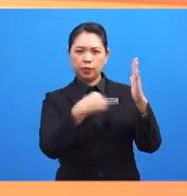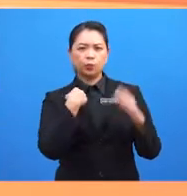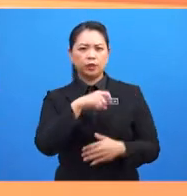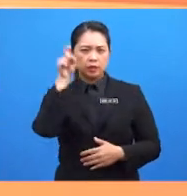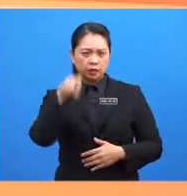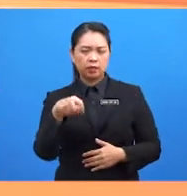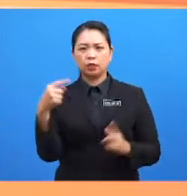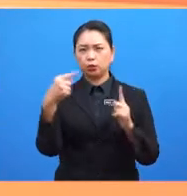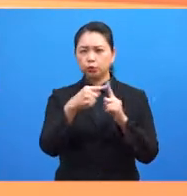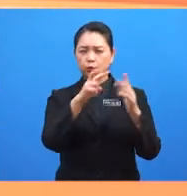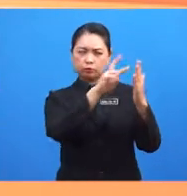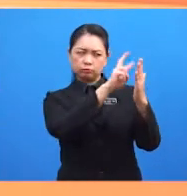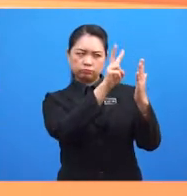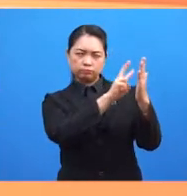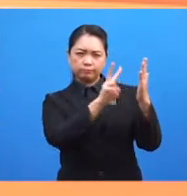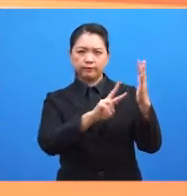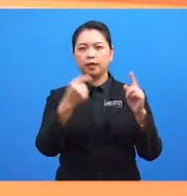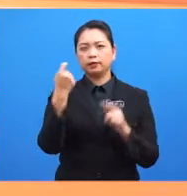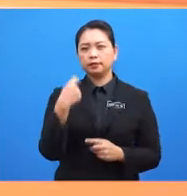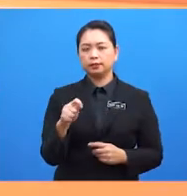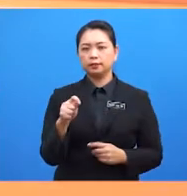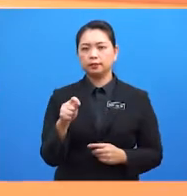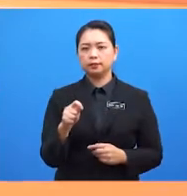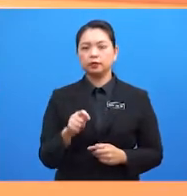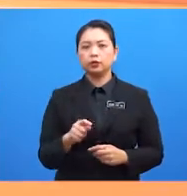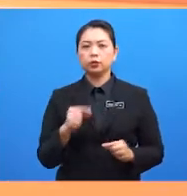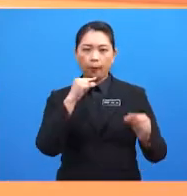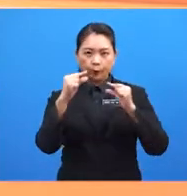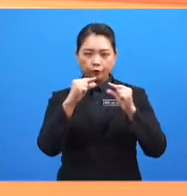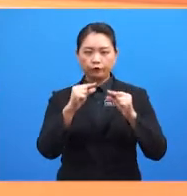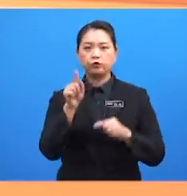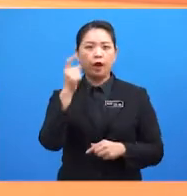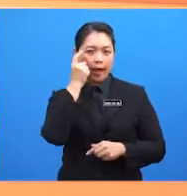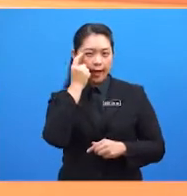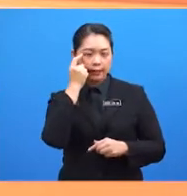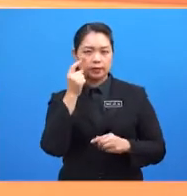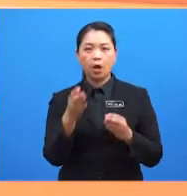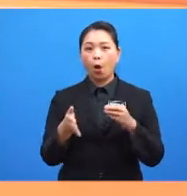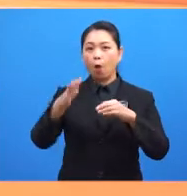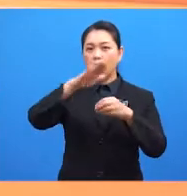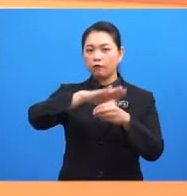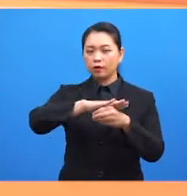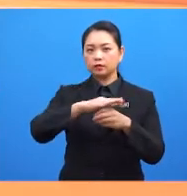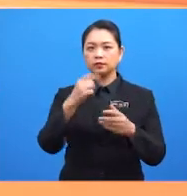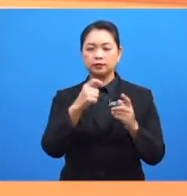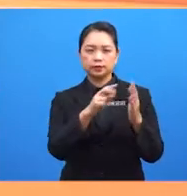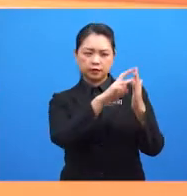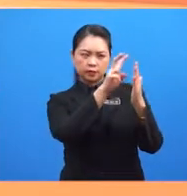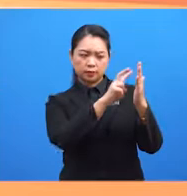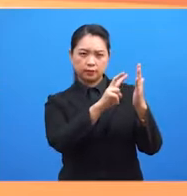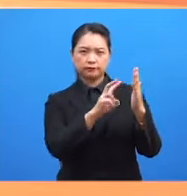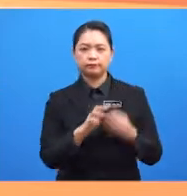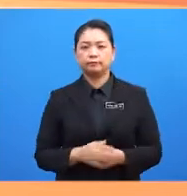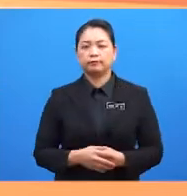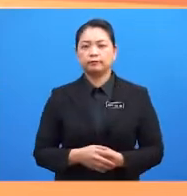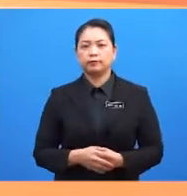text. Scanning is when you move your eyes over a text to locate specific details like